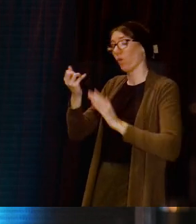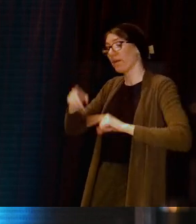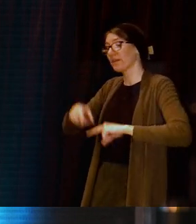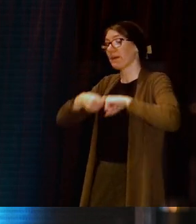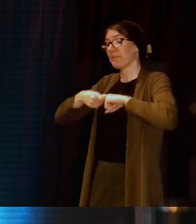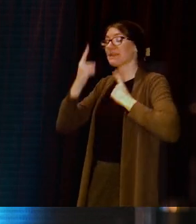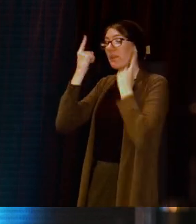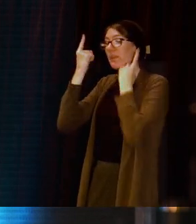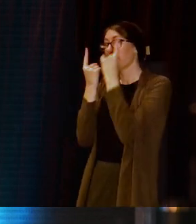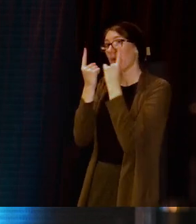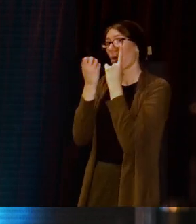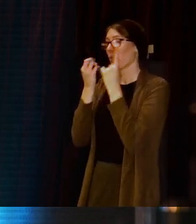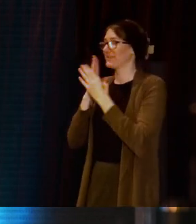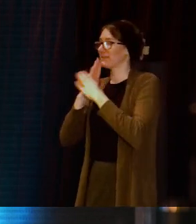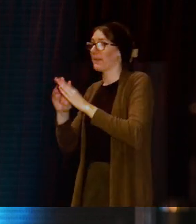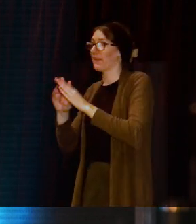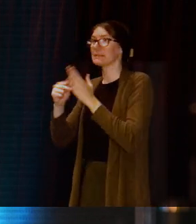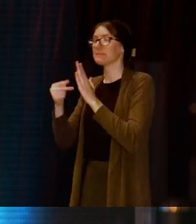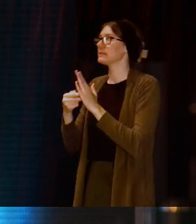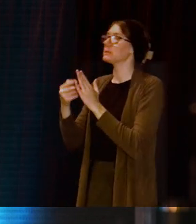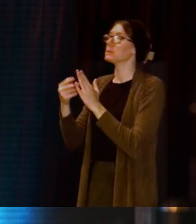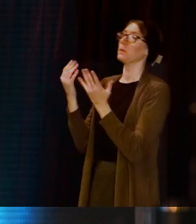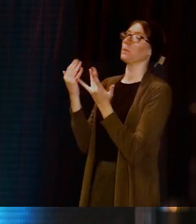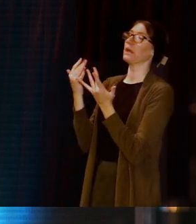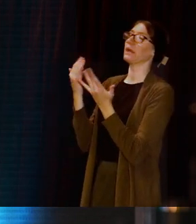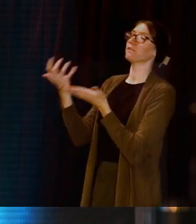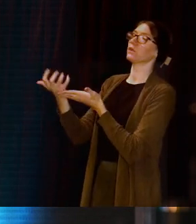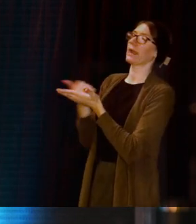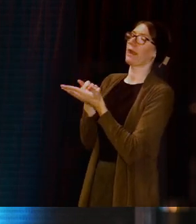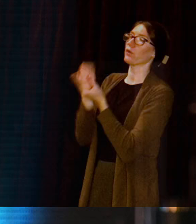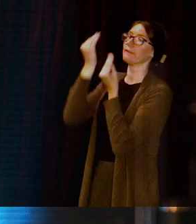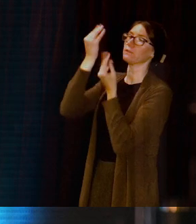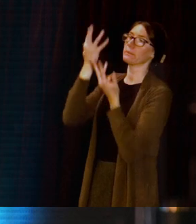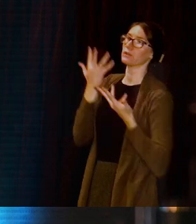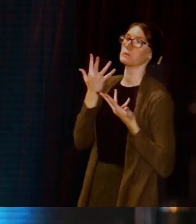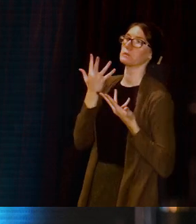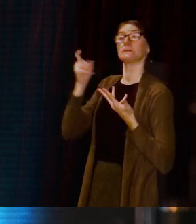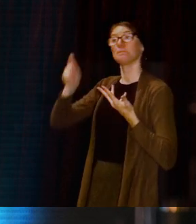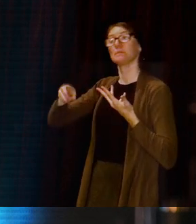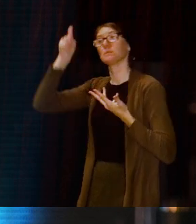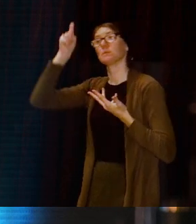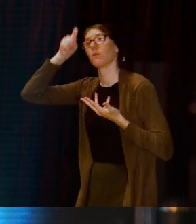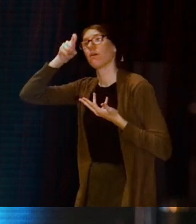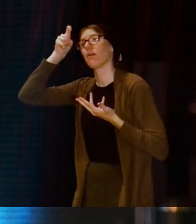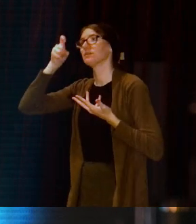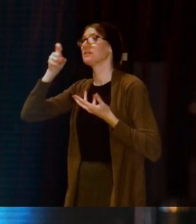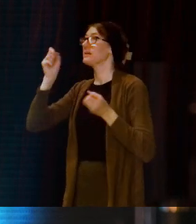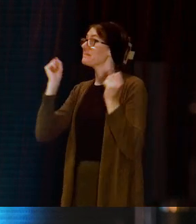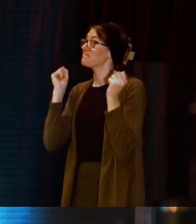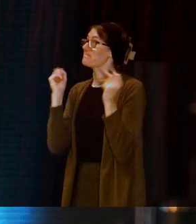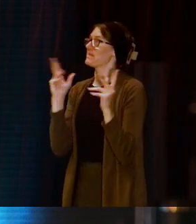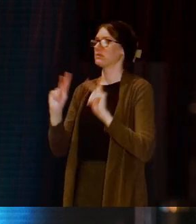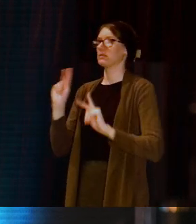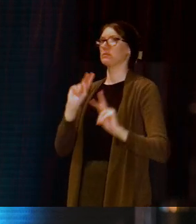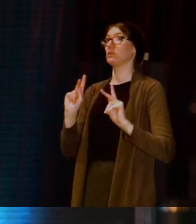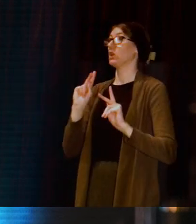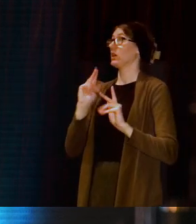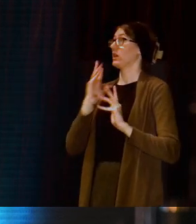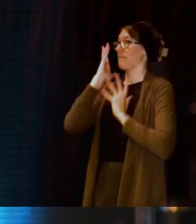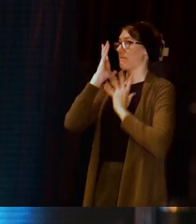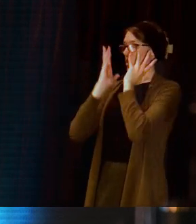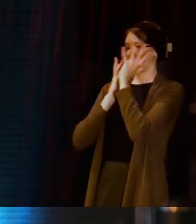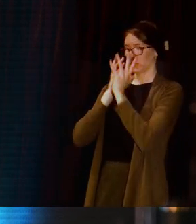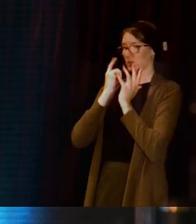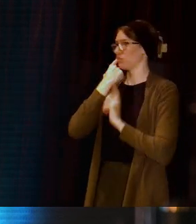something. Sometimes silence is waiting to gather more information. So we got to be wise. My goodness, a whole lot of people got egg on their faces recently